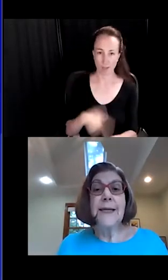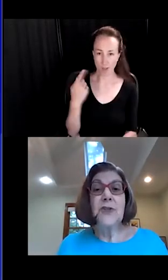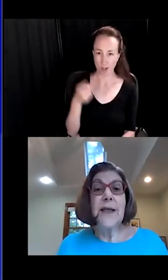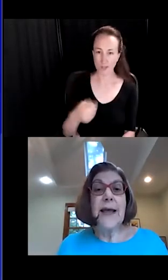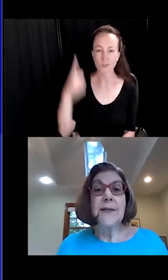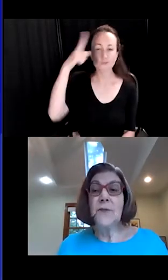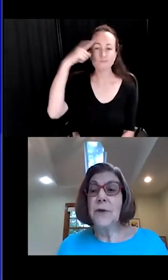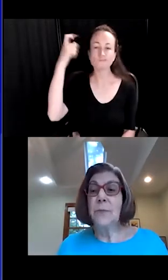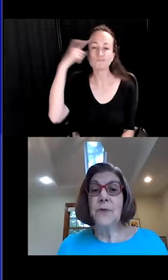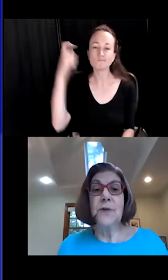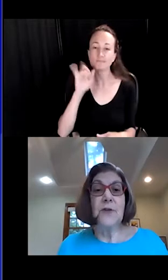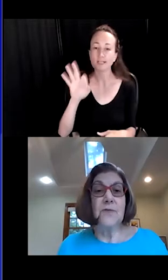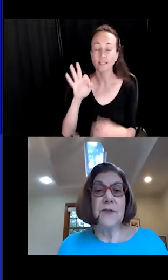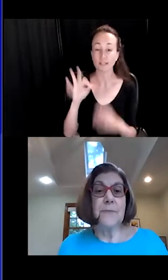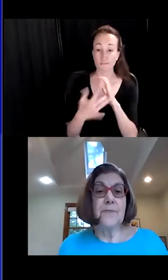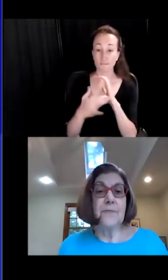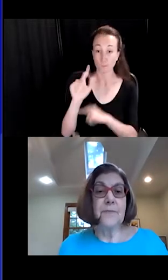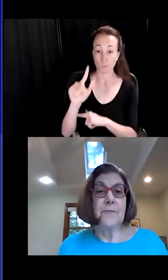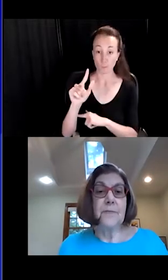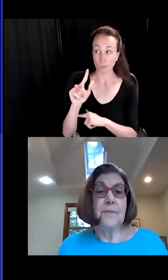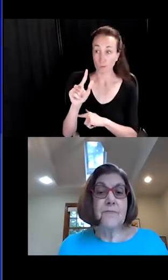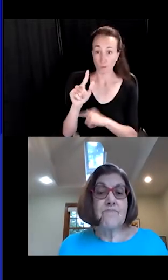to get into the hands of people who can use it?